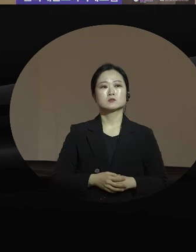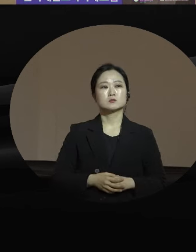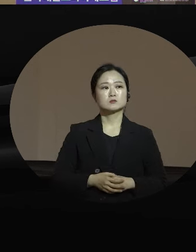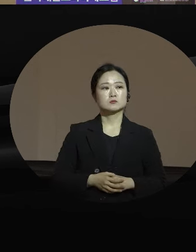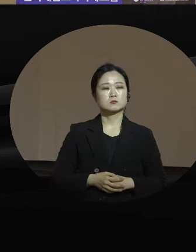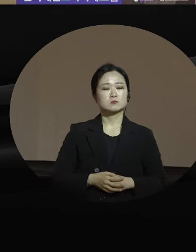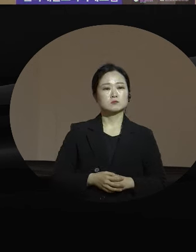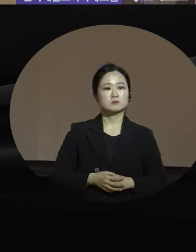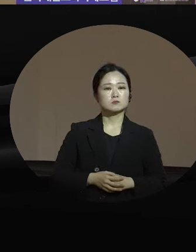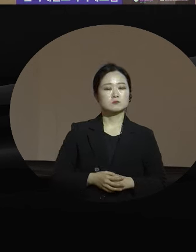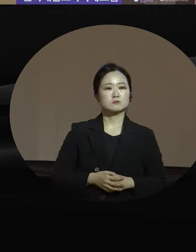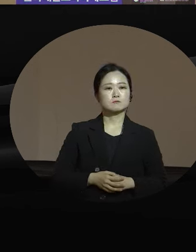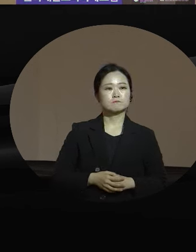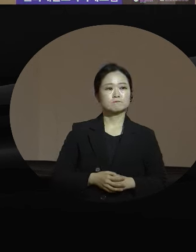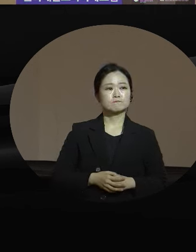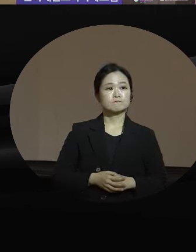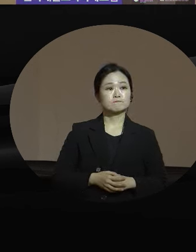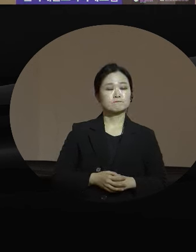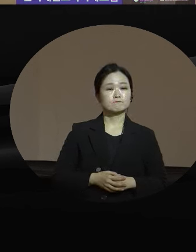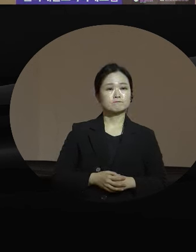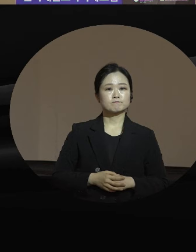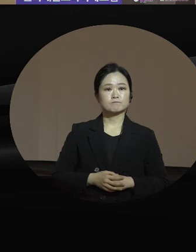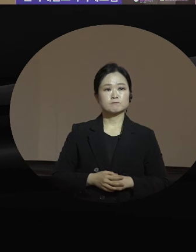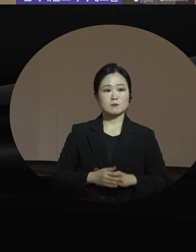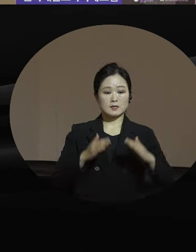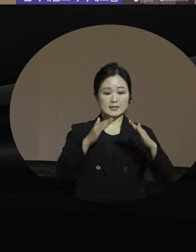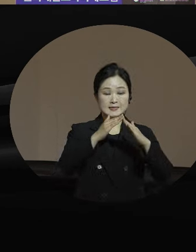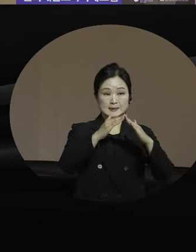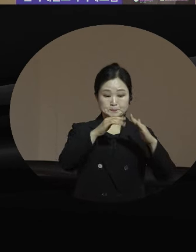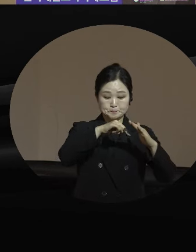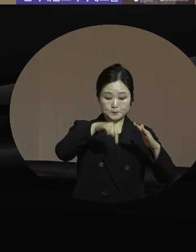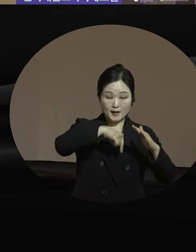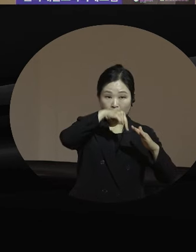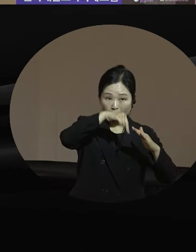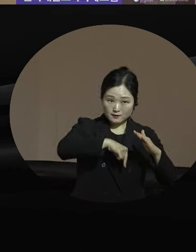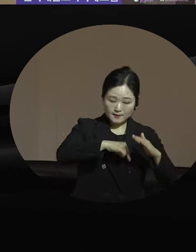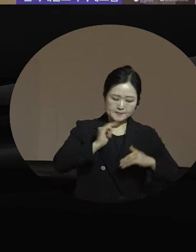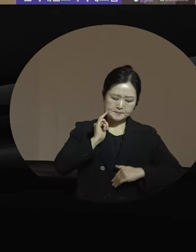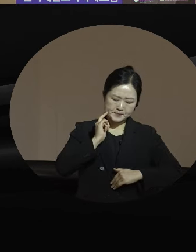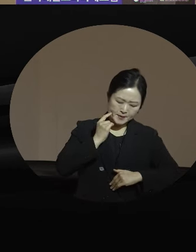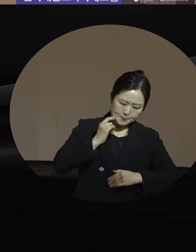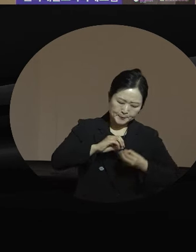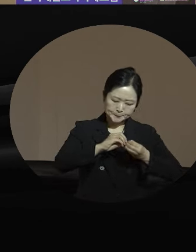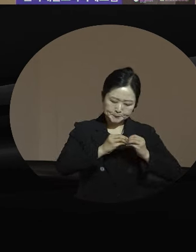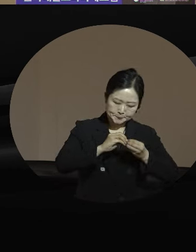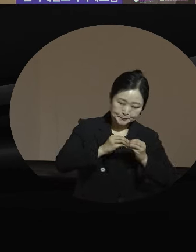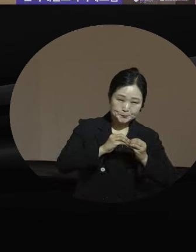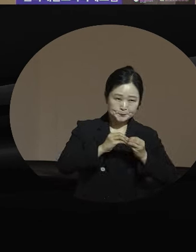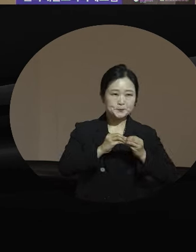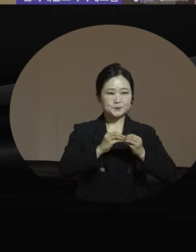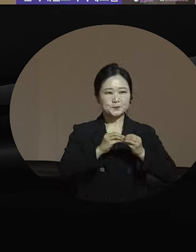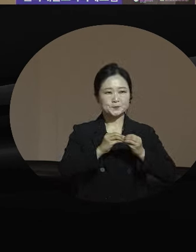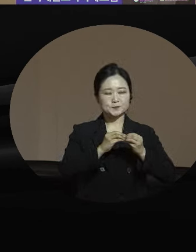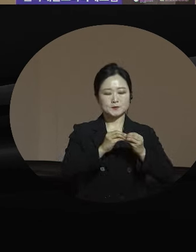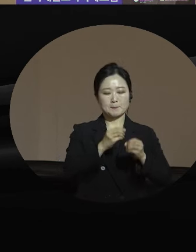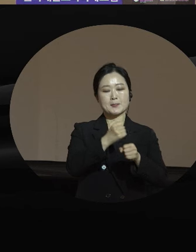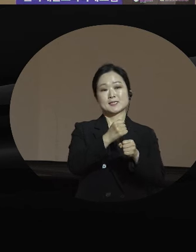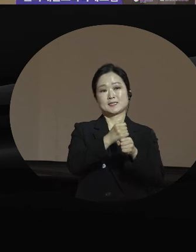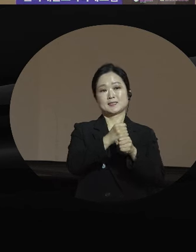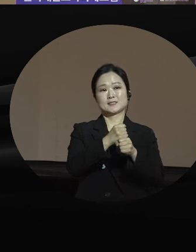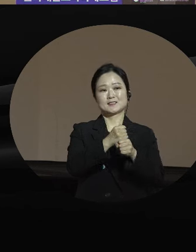like a decoration. It means the result is there is no use of it. The lack of the